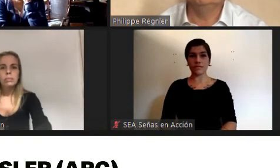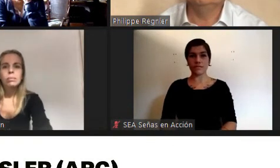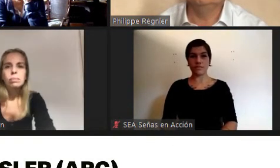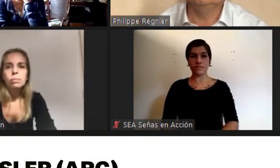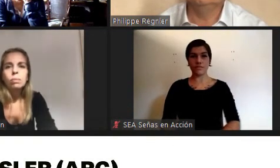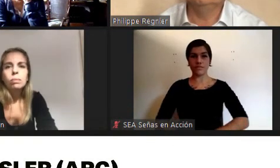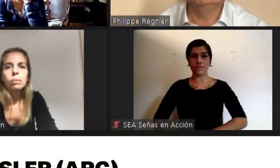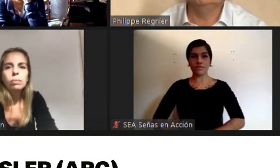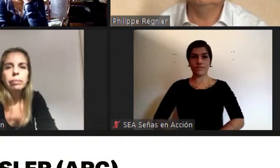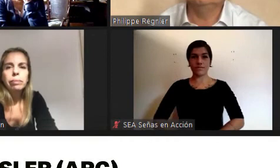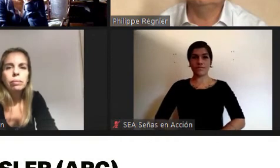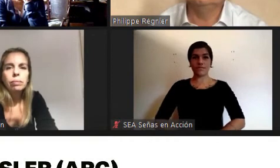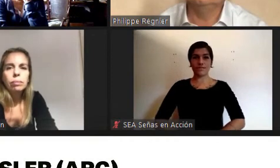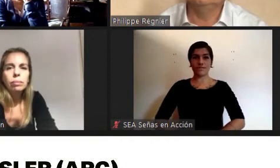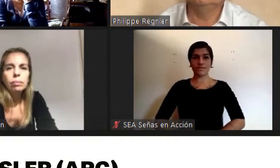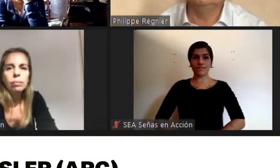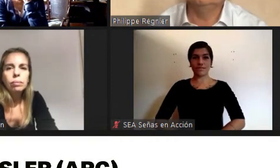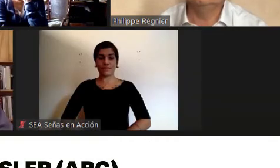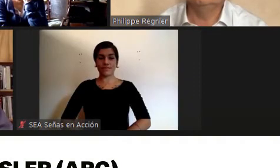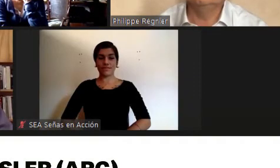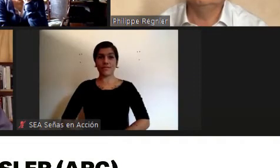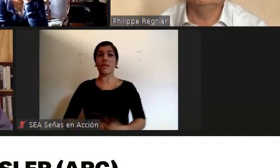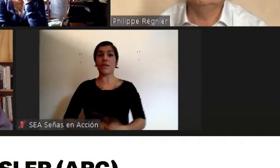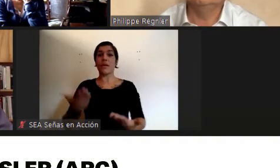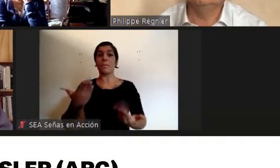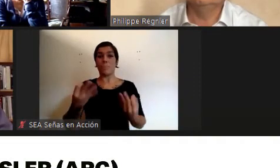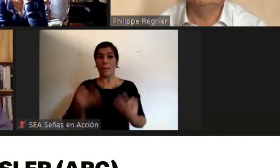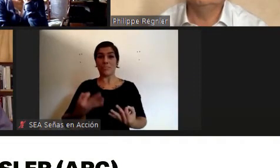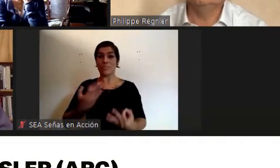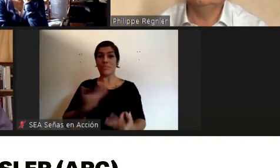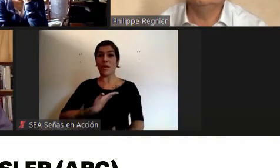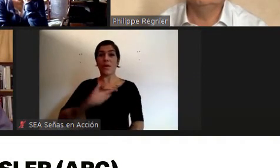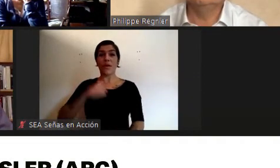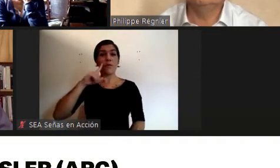the critical perspective. Philippe.